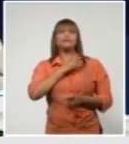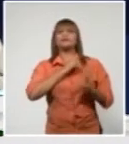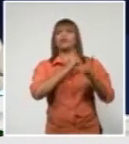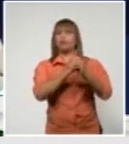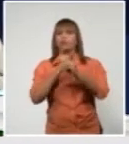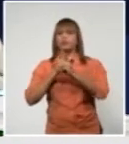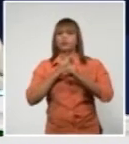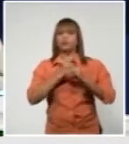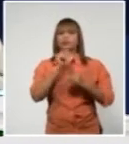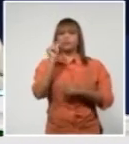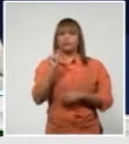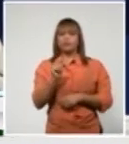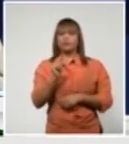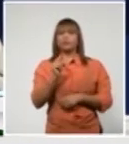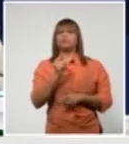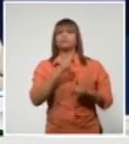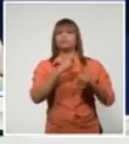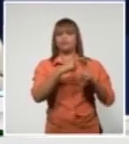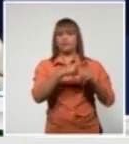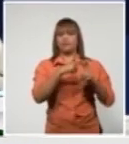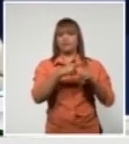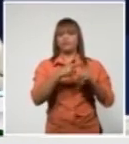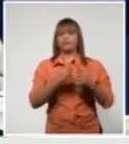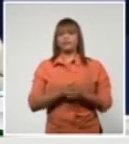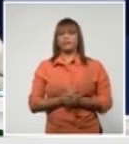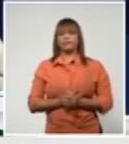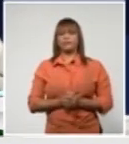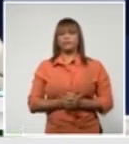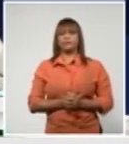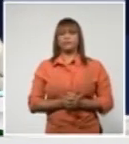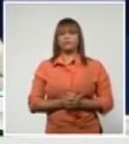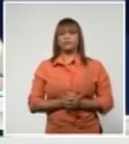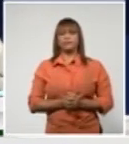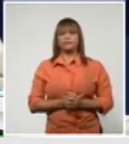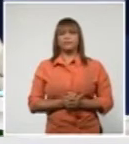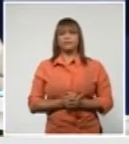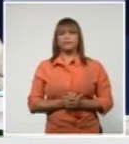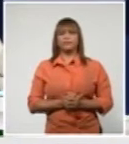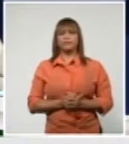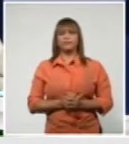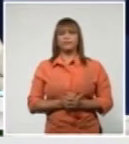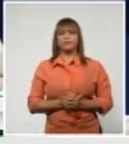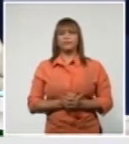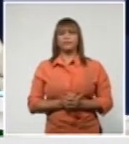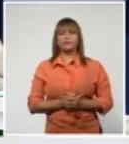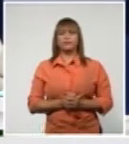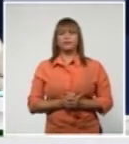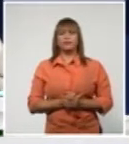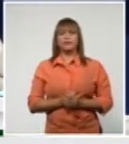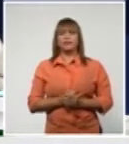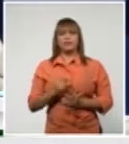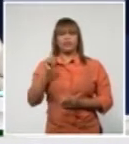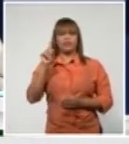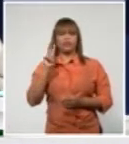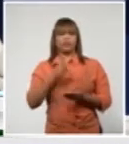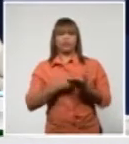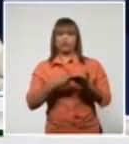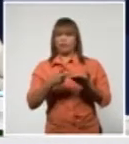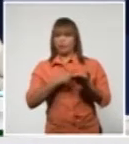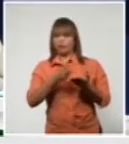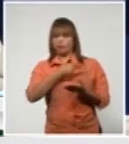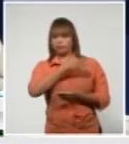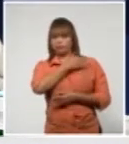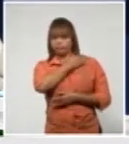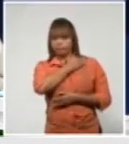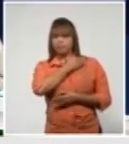48.7% of all diagnosed cases on the island. 38 or